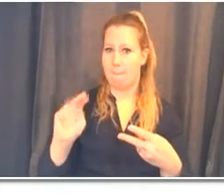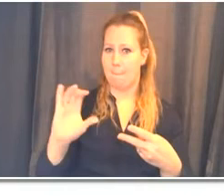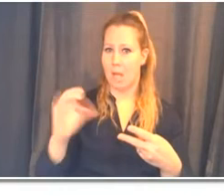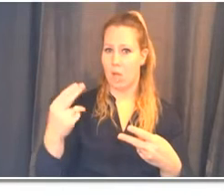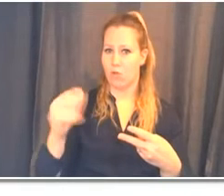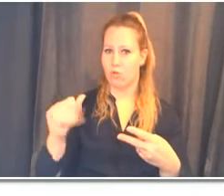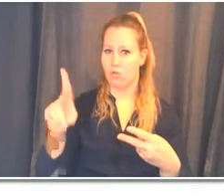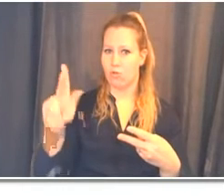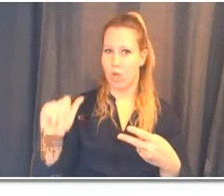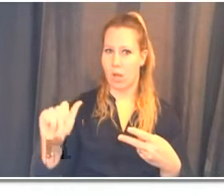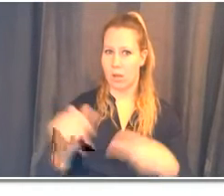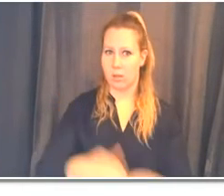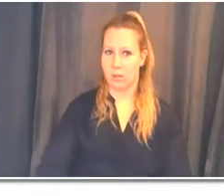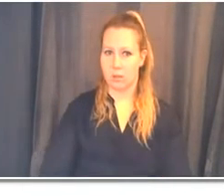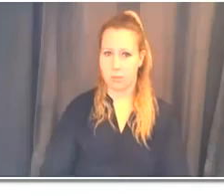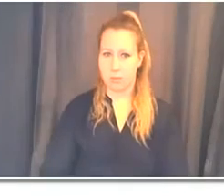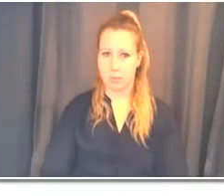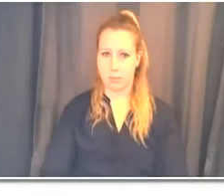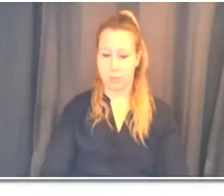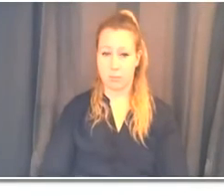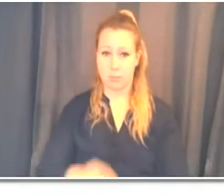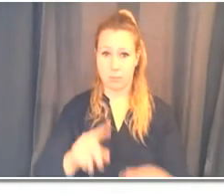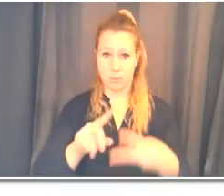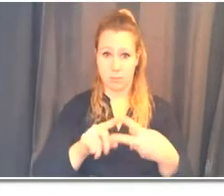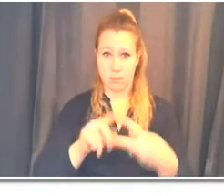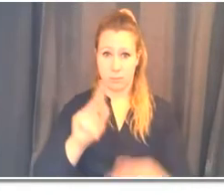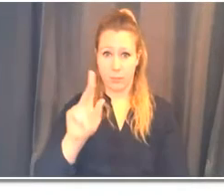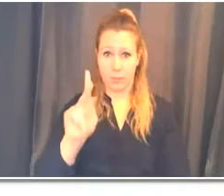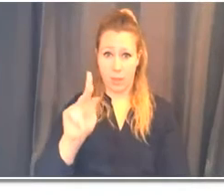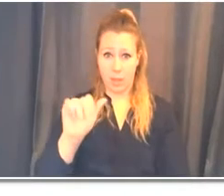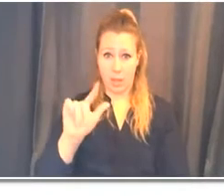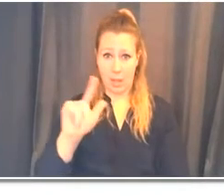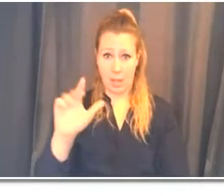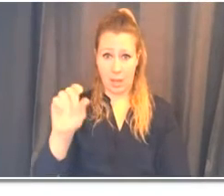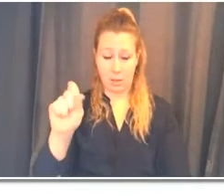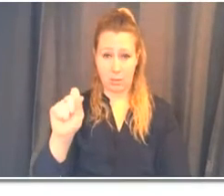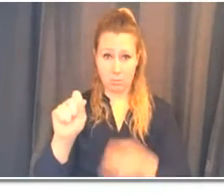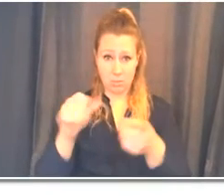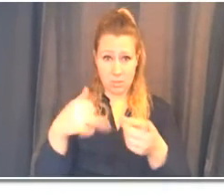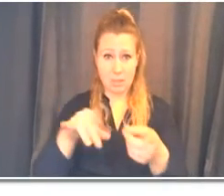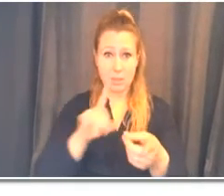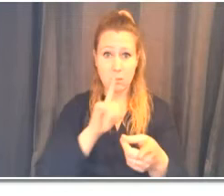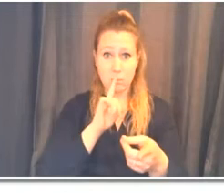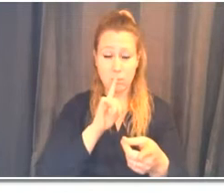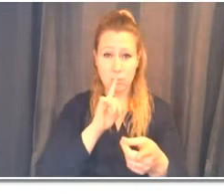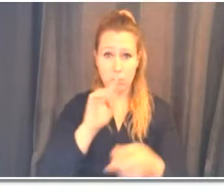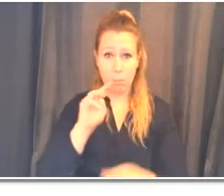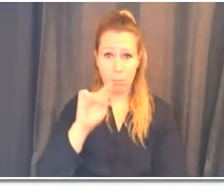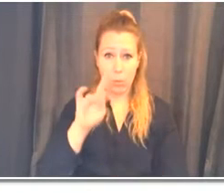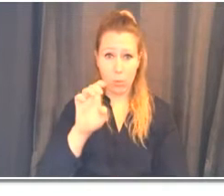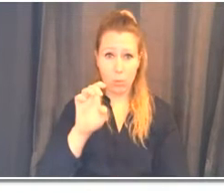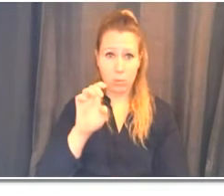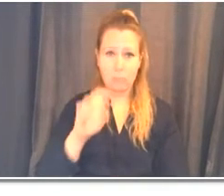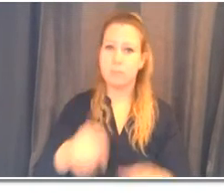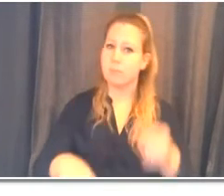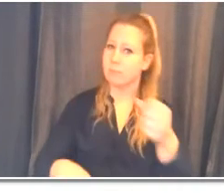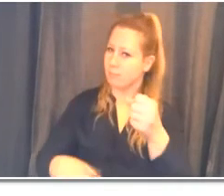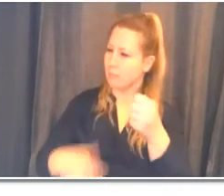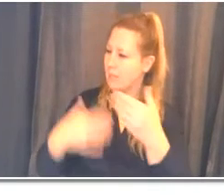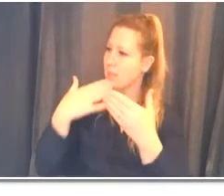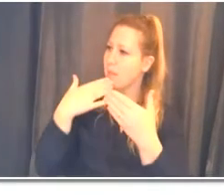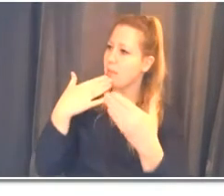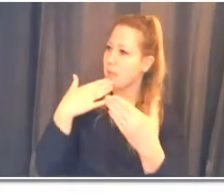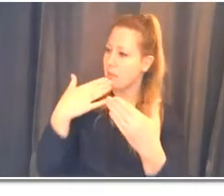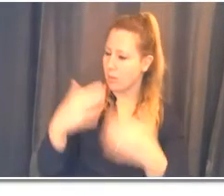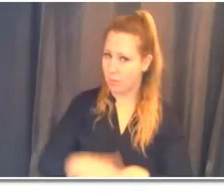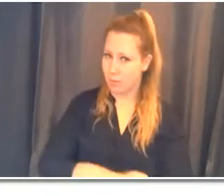chair Richards I wanted to just touch on two quick items um I one of the